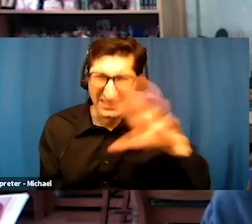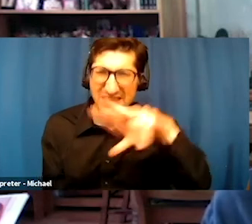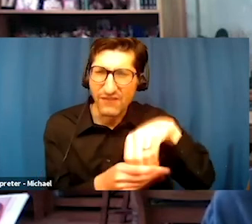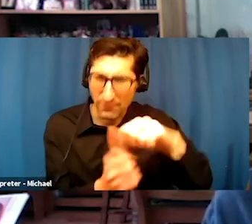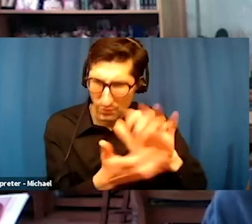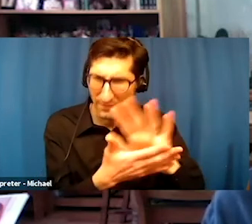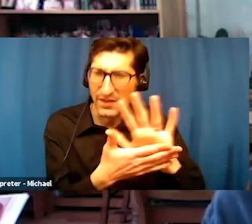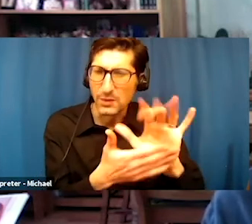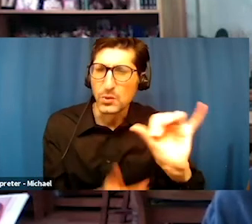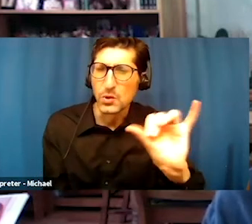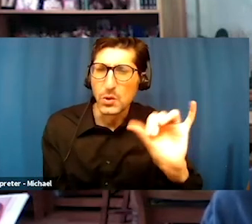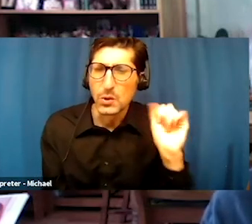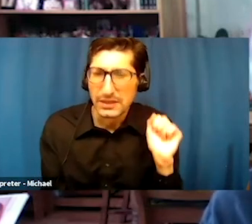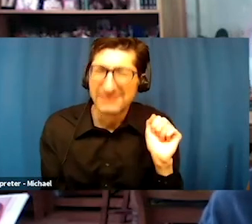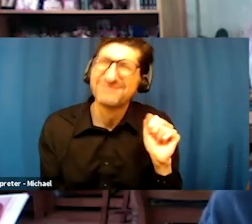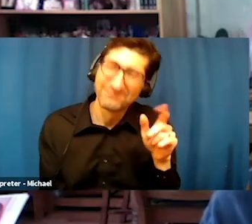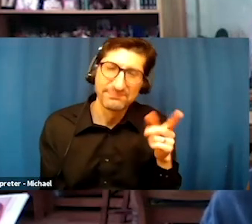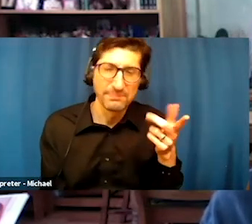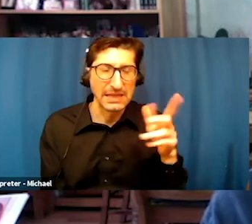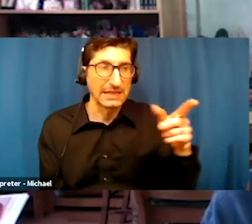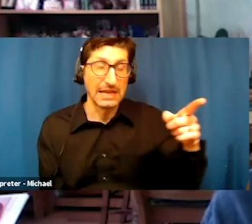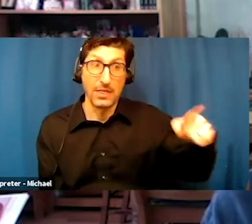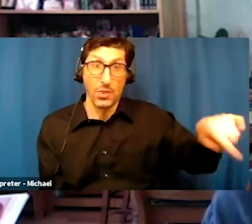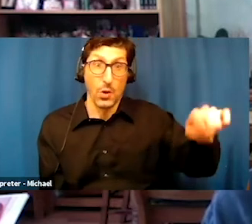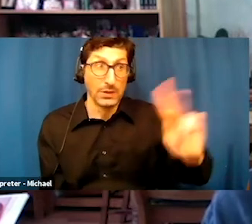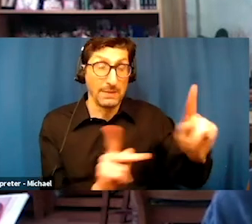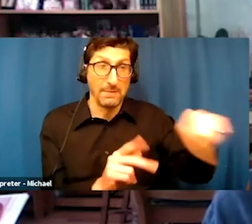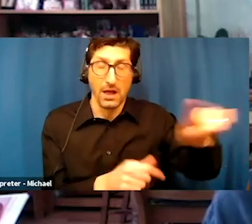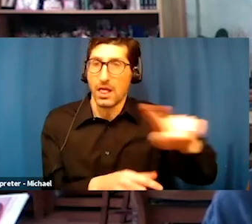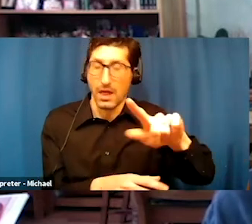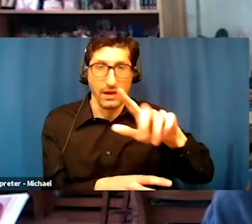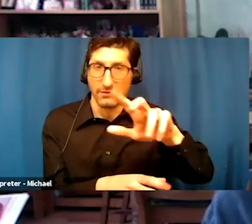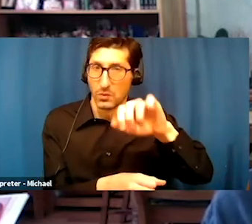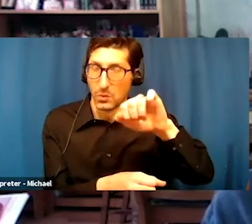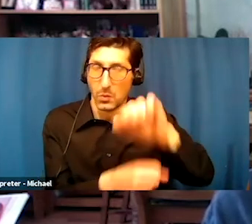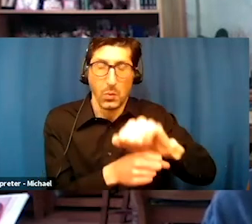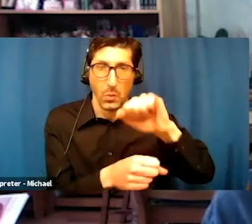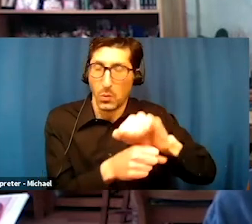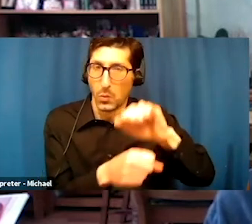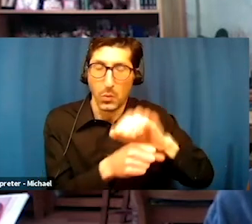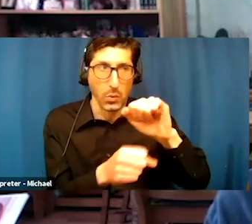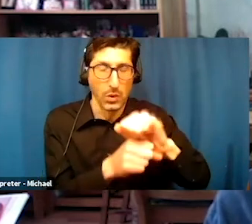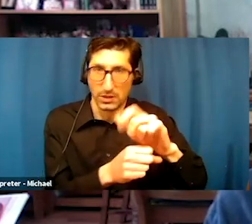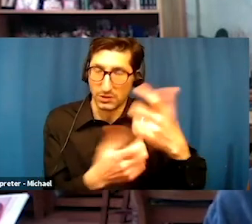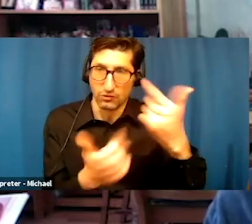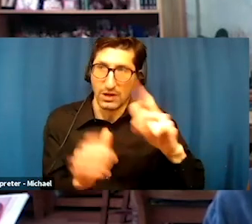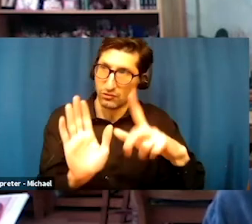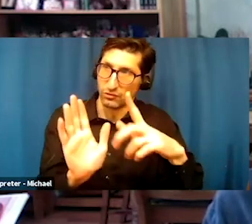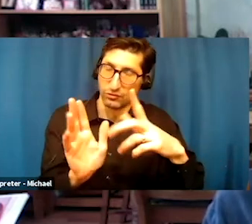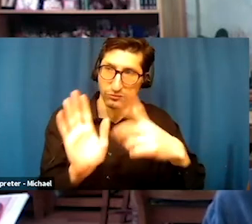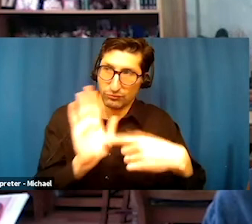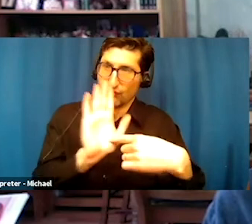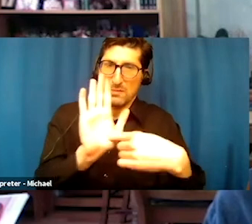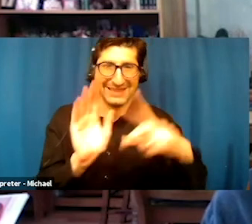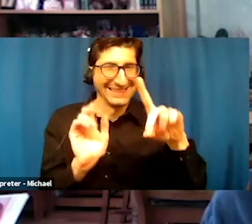Um, I mean, they've spent years and years and years working on a disability representation. Um,